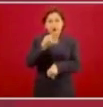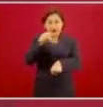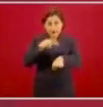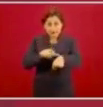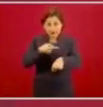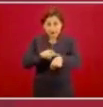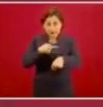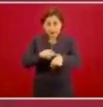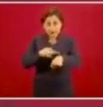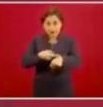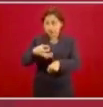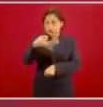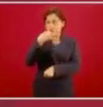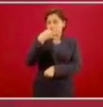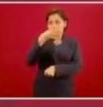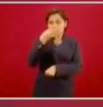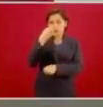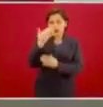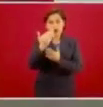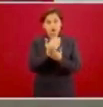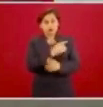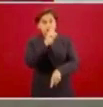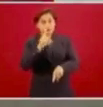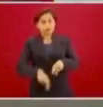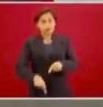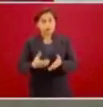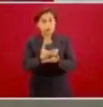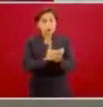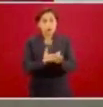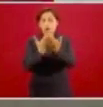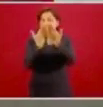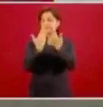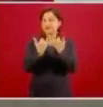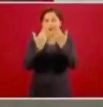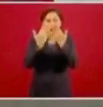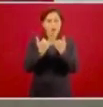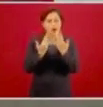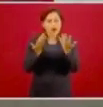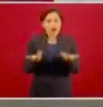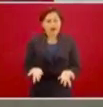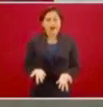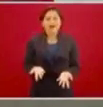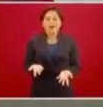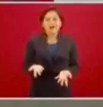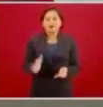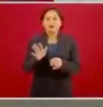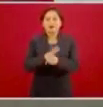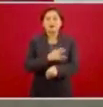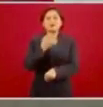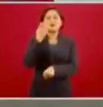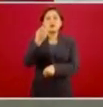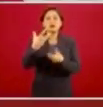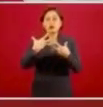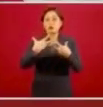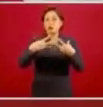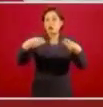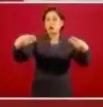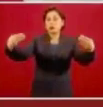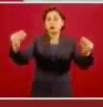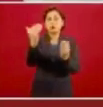that there are no current medication, specific medication that can treat this disease. There is